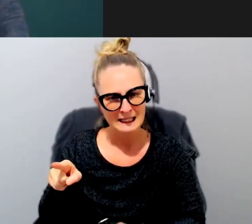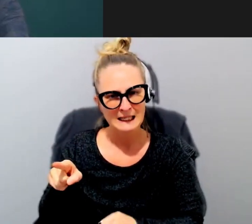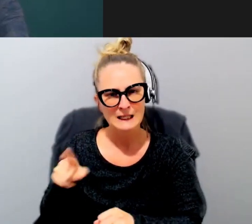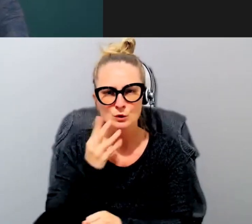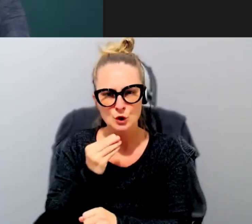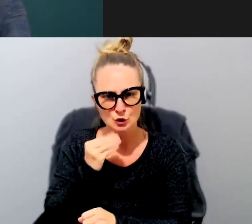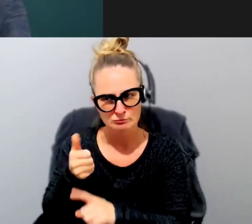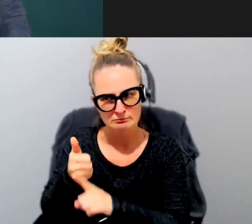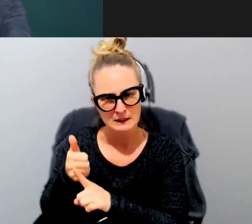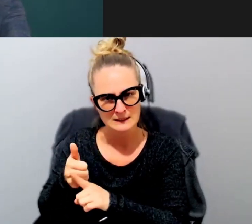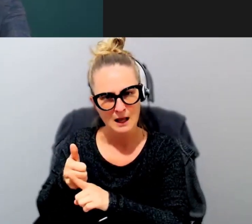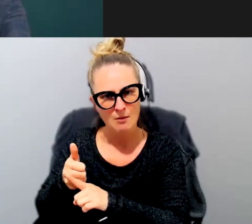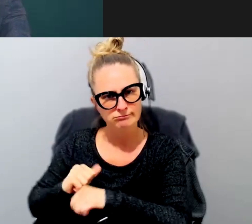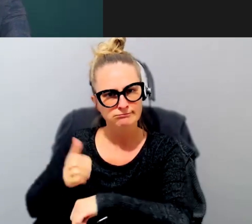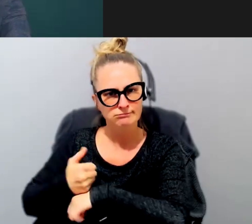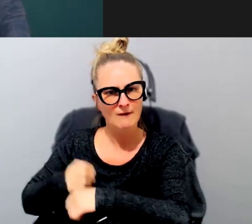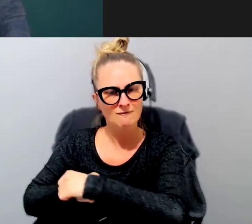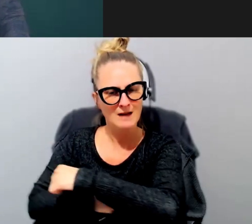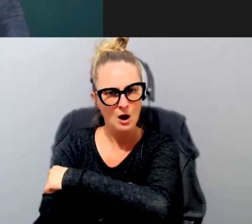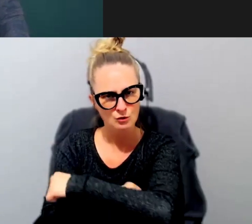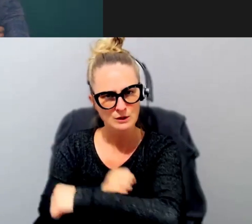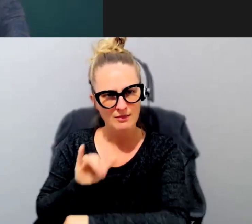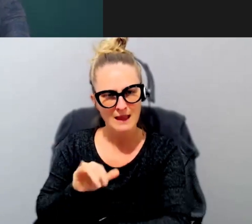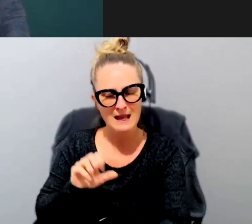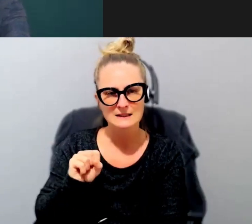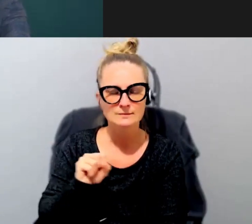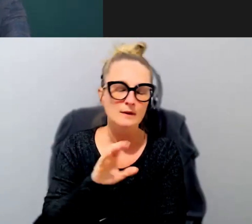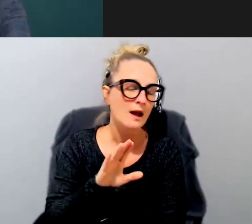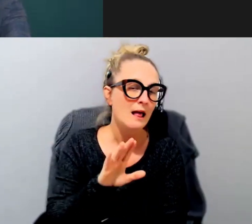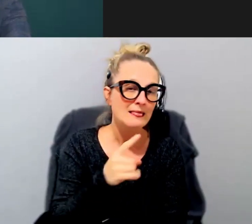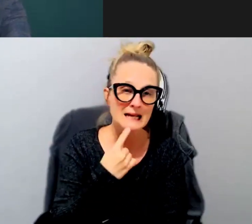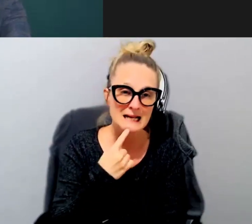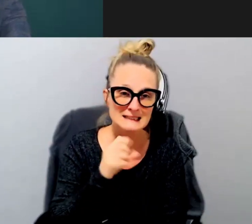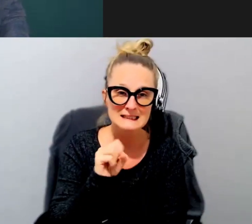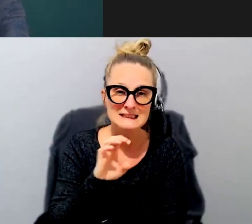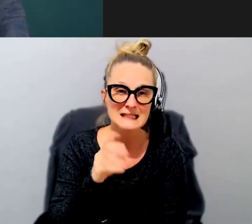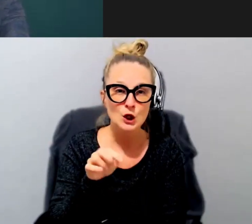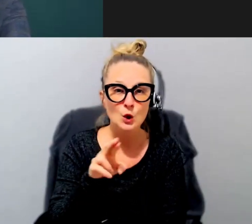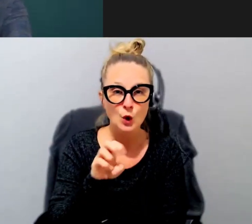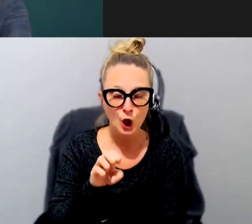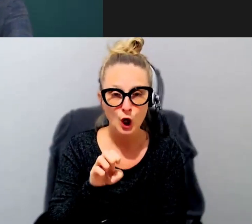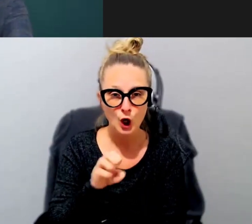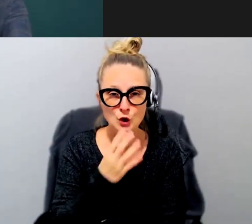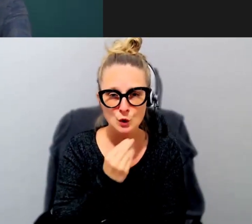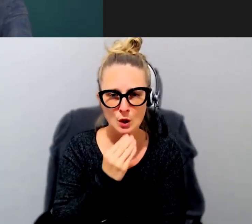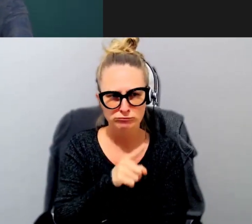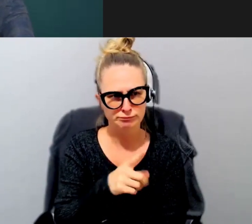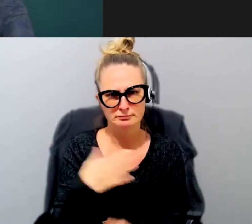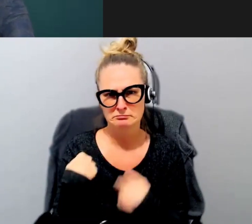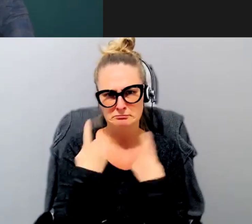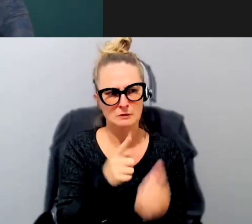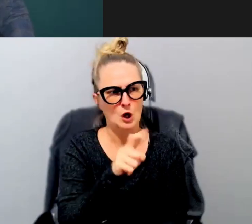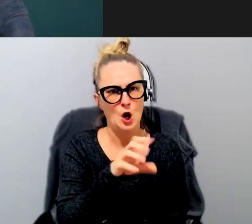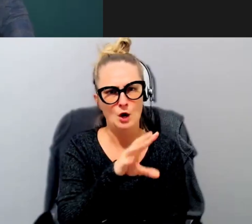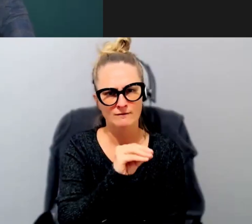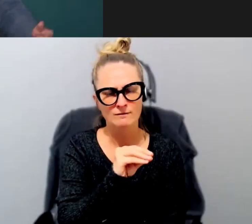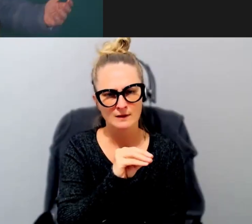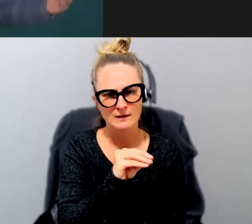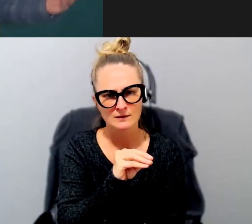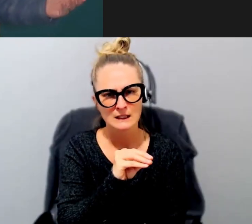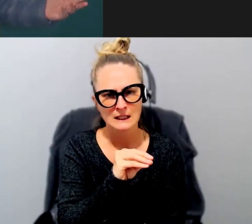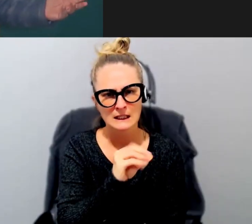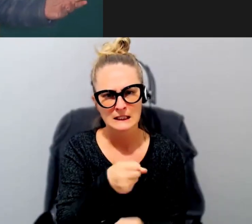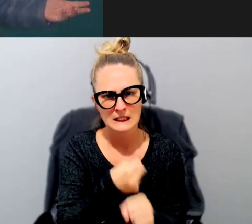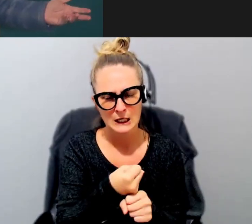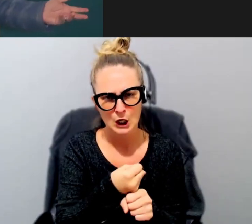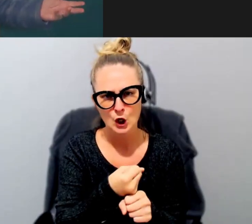I was saying, secular Judaism has been around for 150 years or more, and Jews were secularizers, and